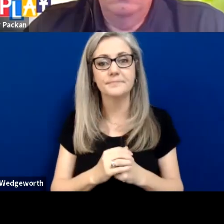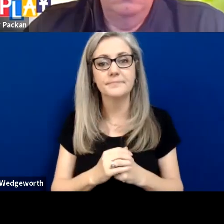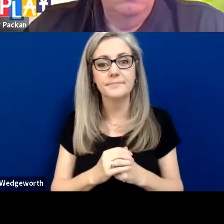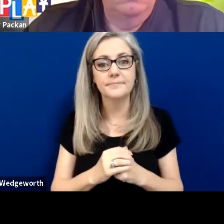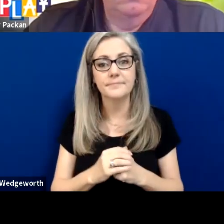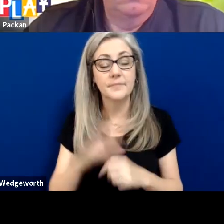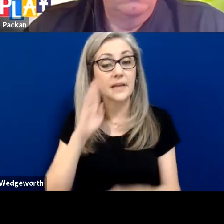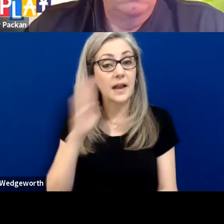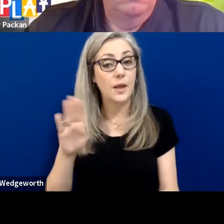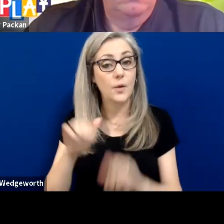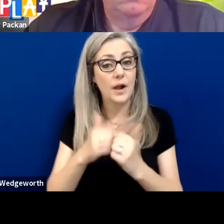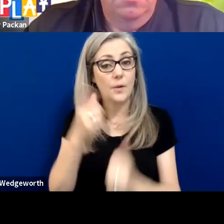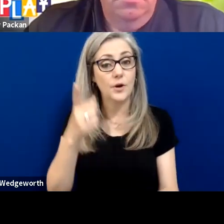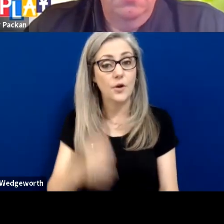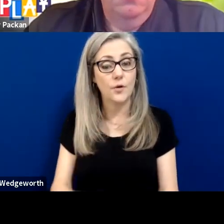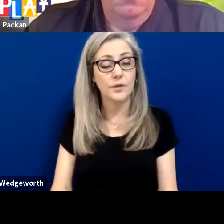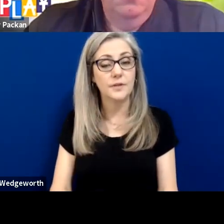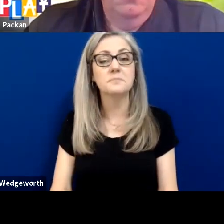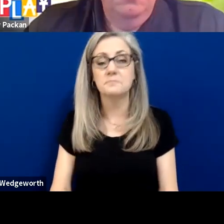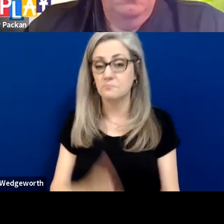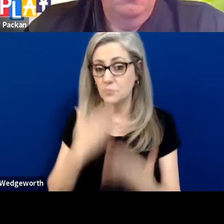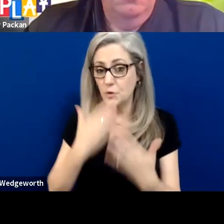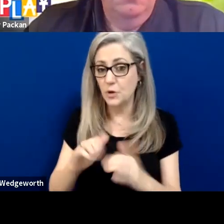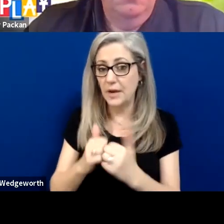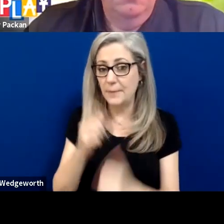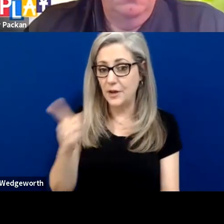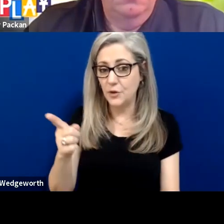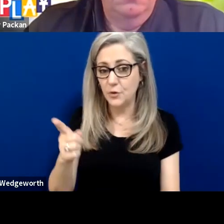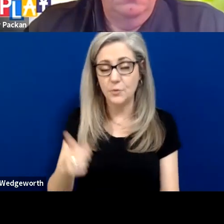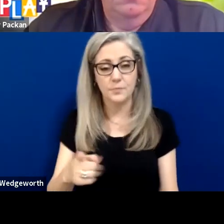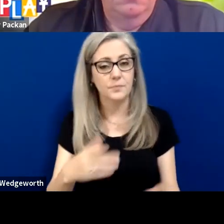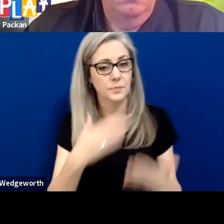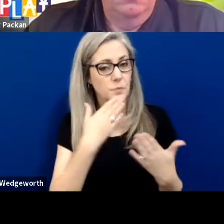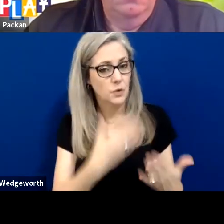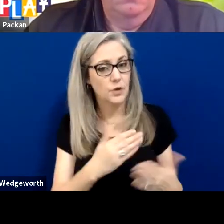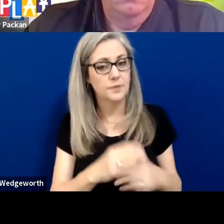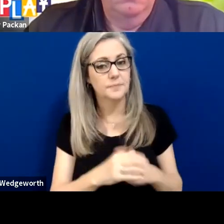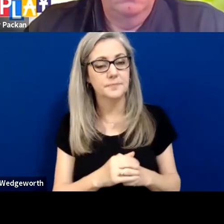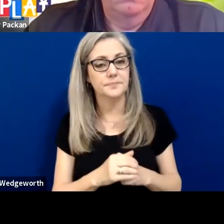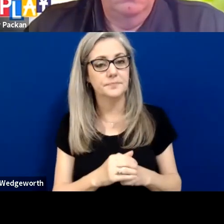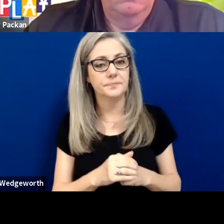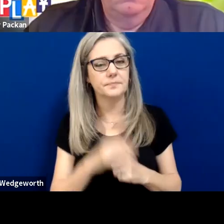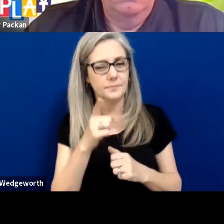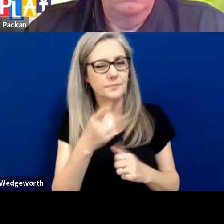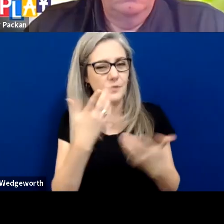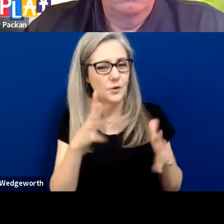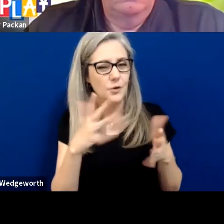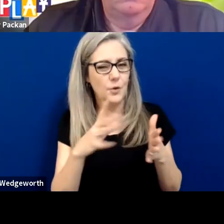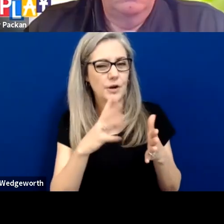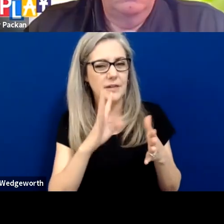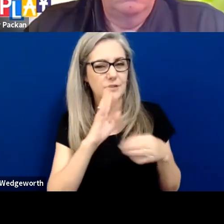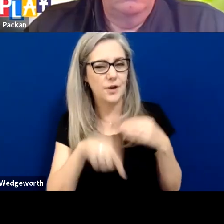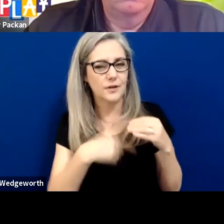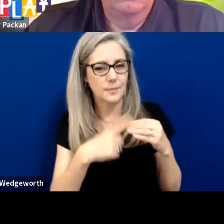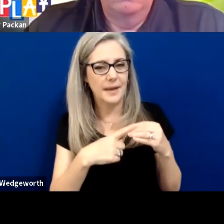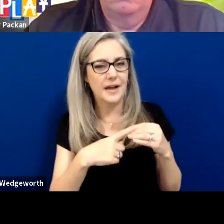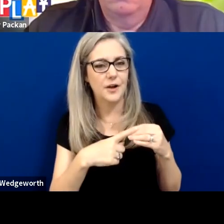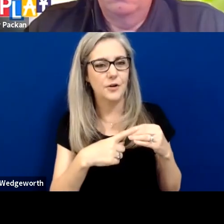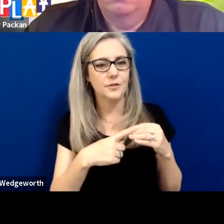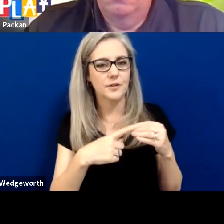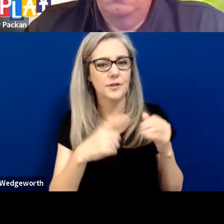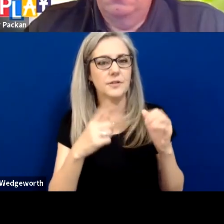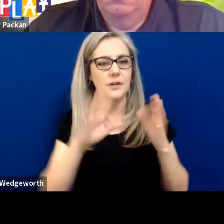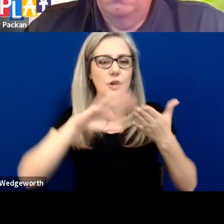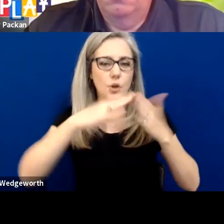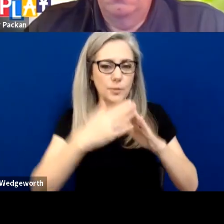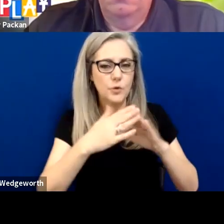Hi, how are y'all? Doing good. How about you? Good. So and you kind of talked about, Drew, there with it being a community focus within